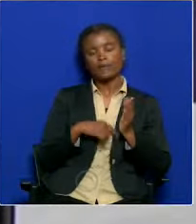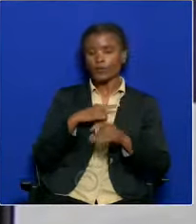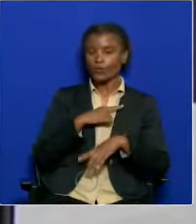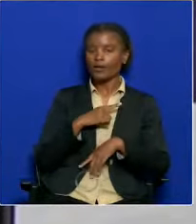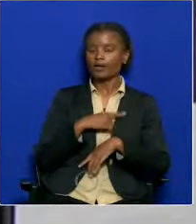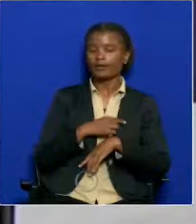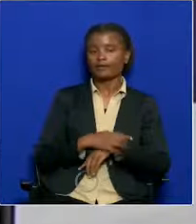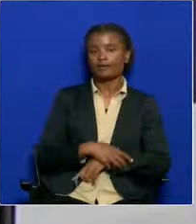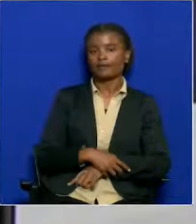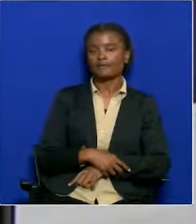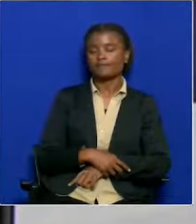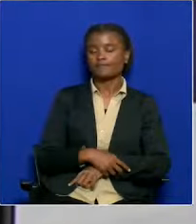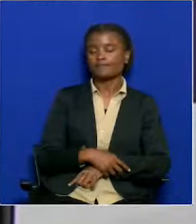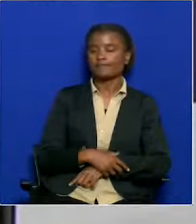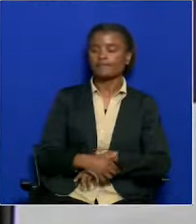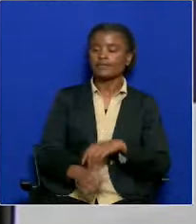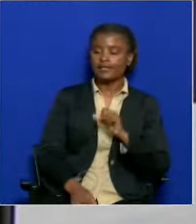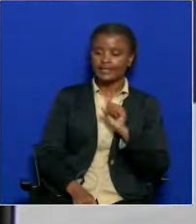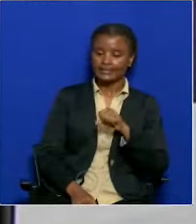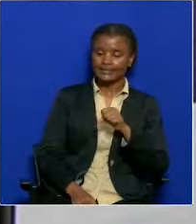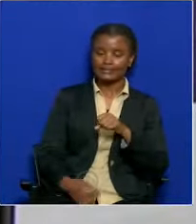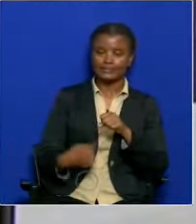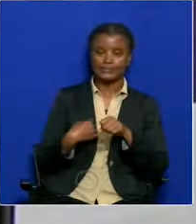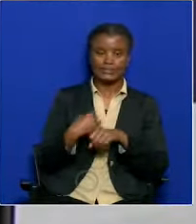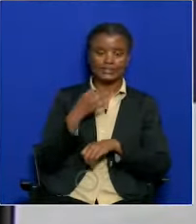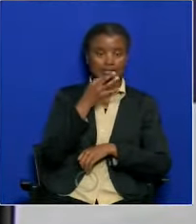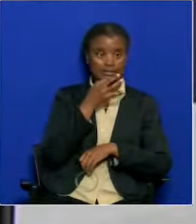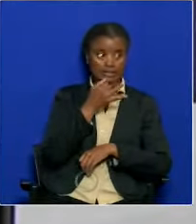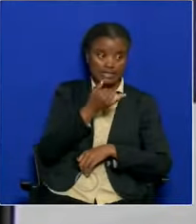Yeah, as I'm saying, I remember now because I saw